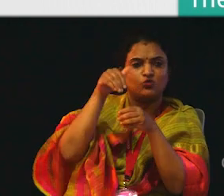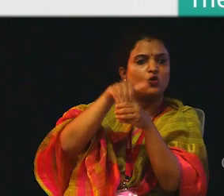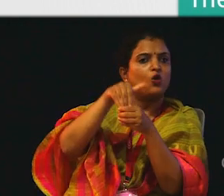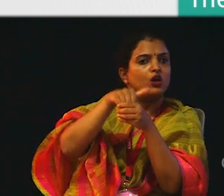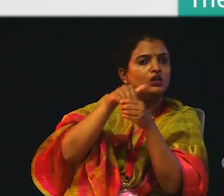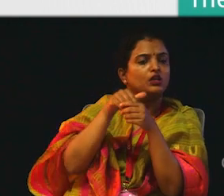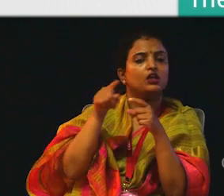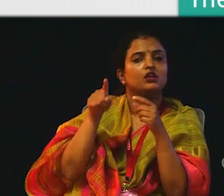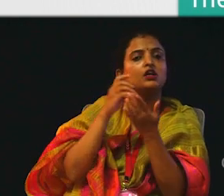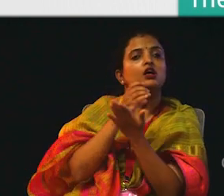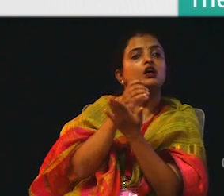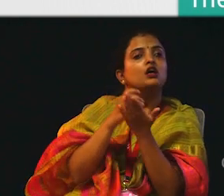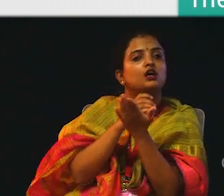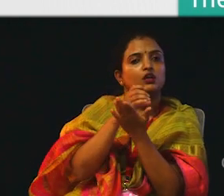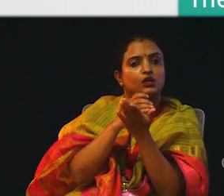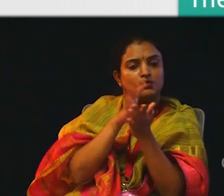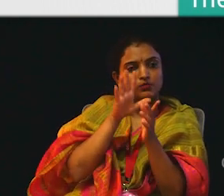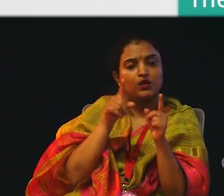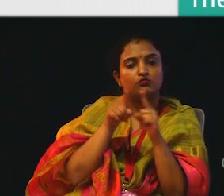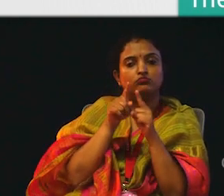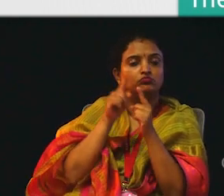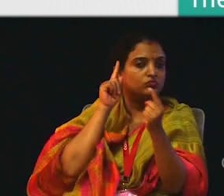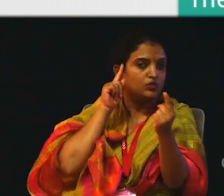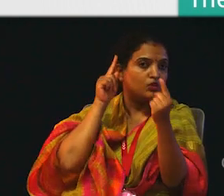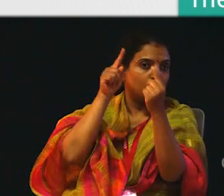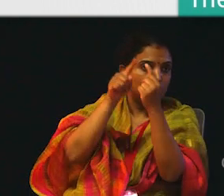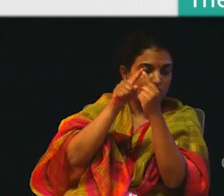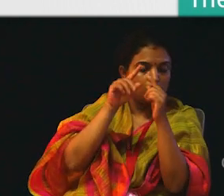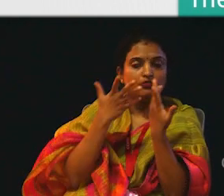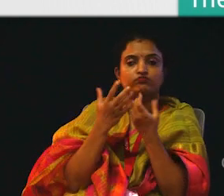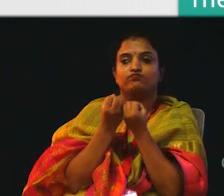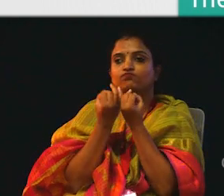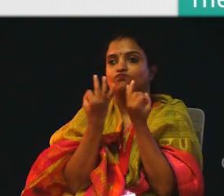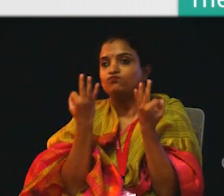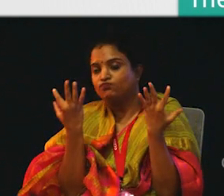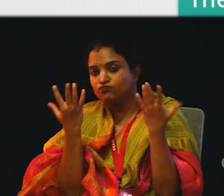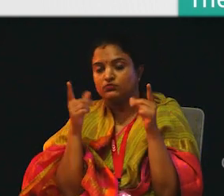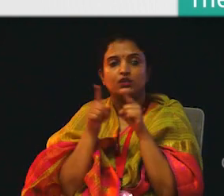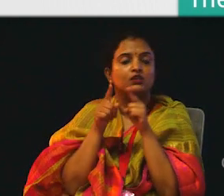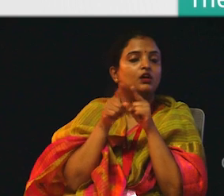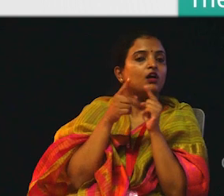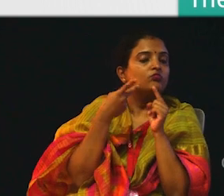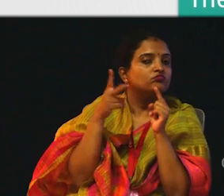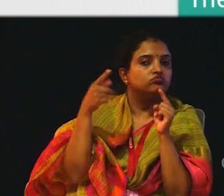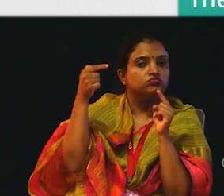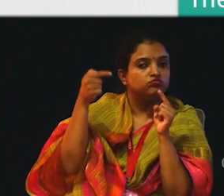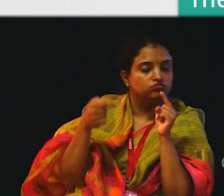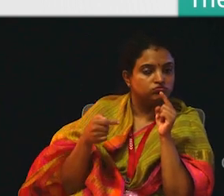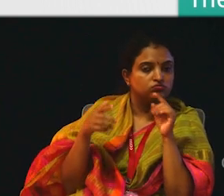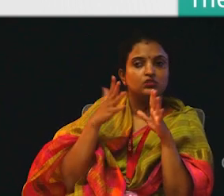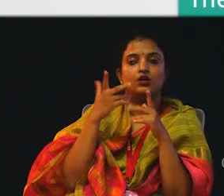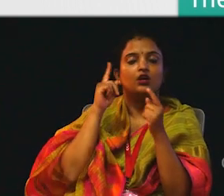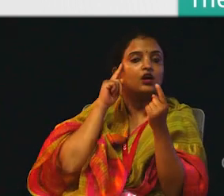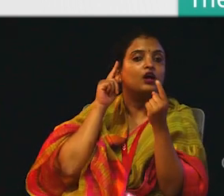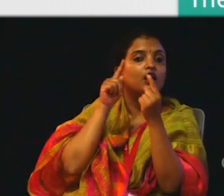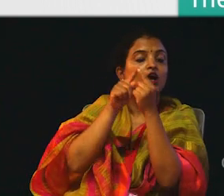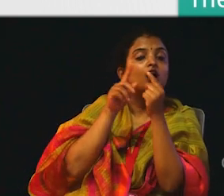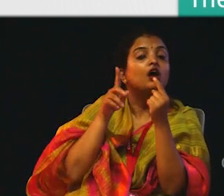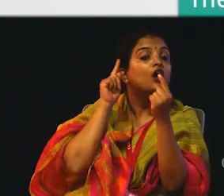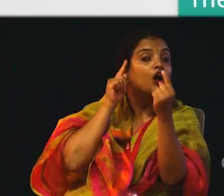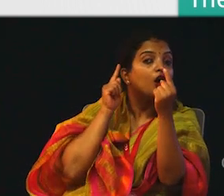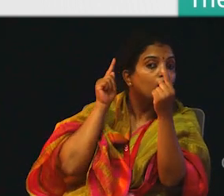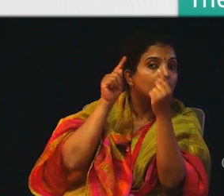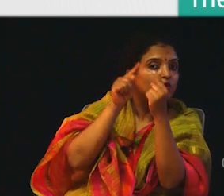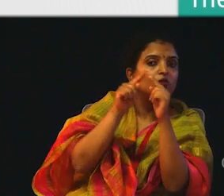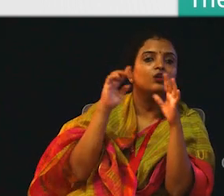curriculum in goals, methods, and content. The goal is essentially learning to